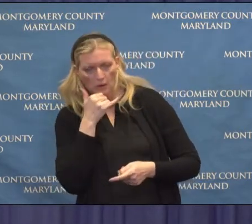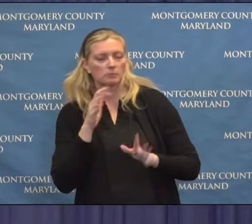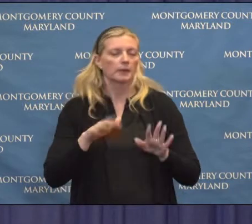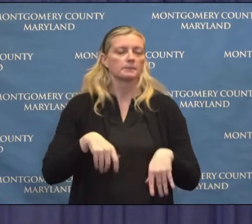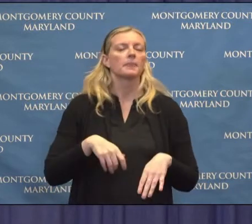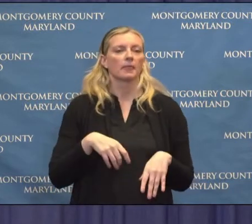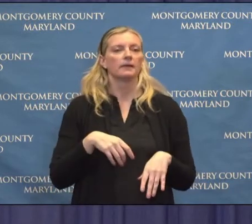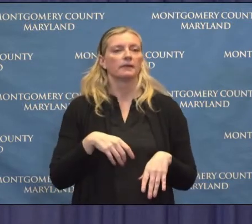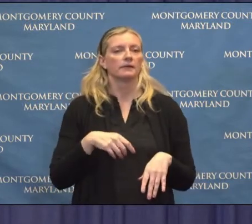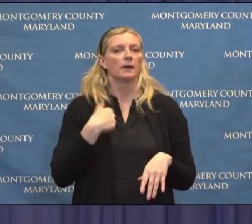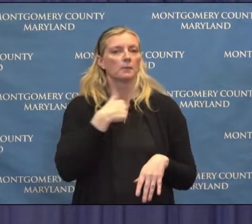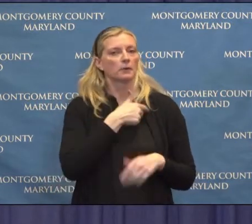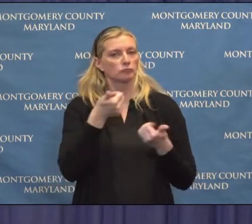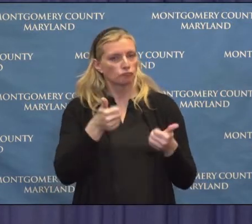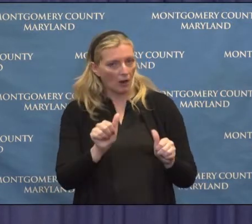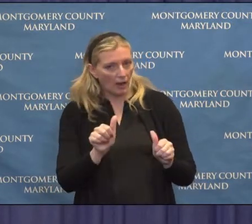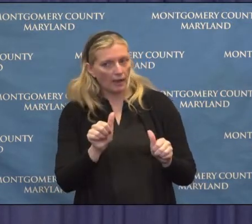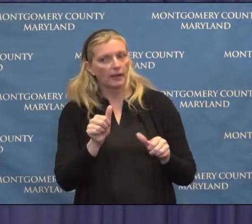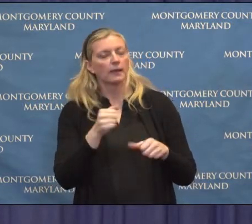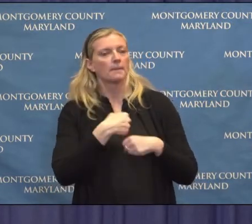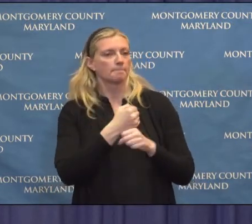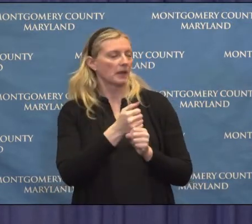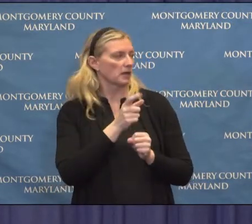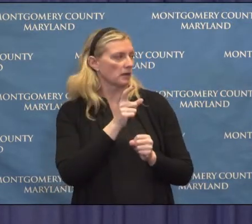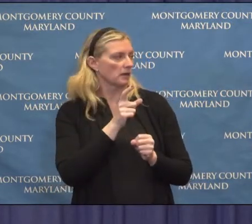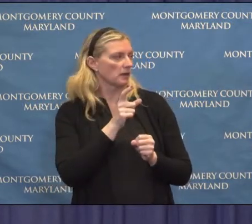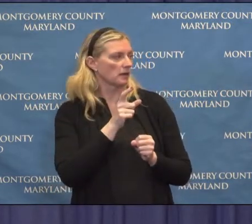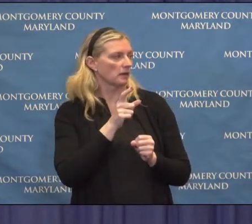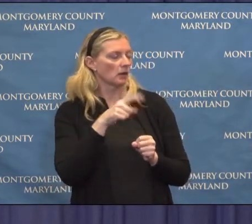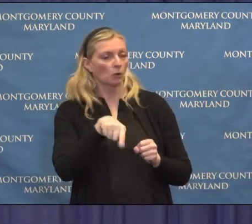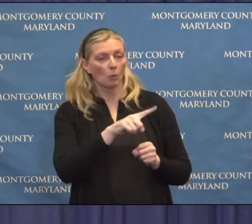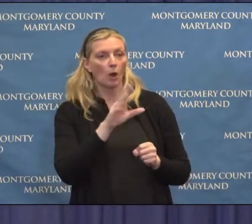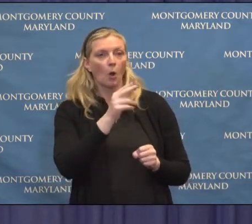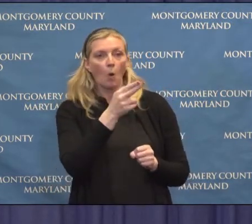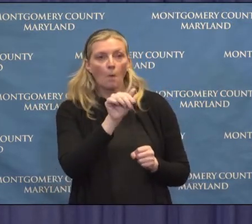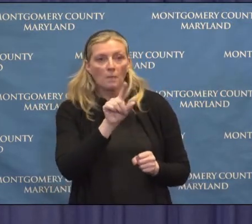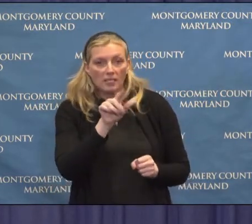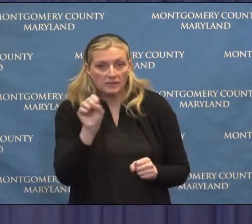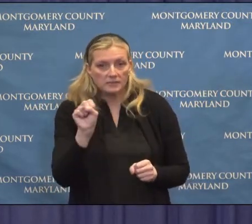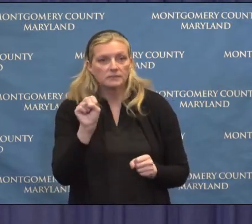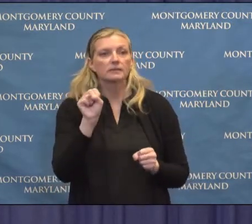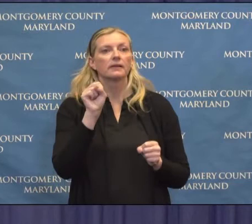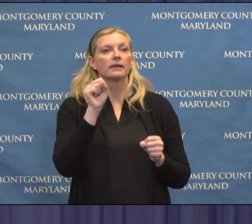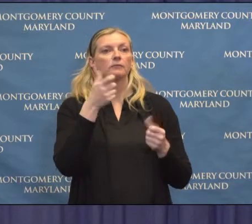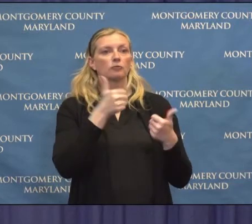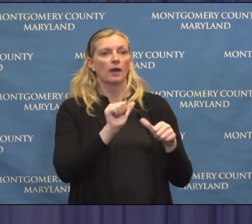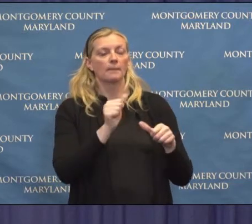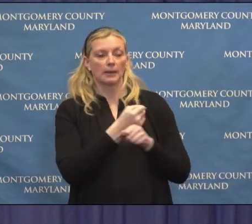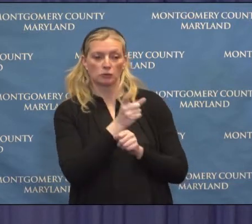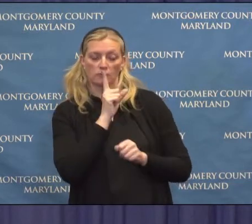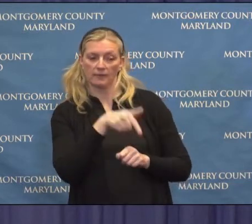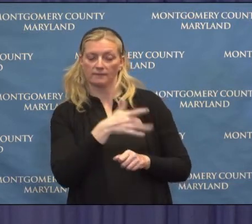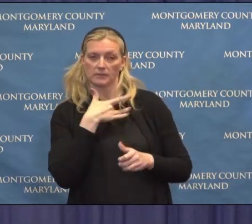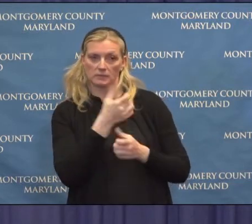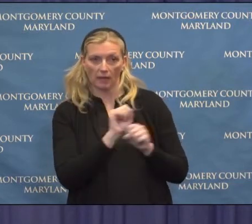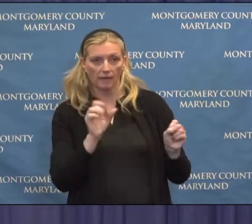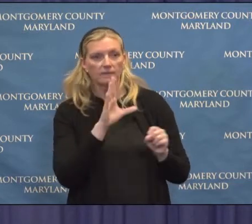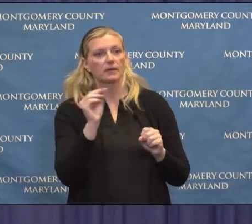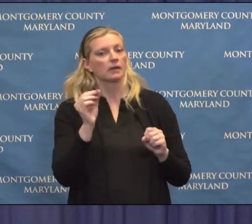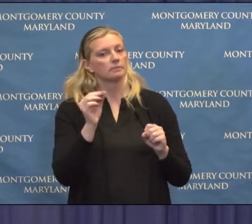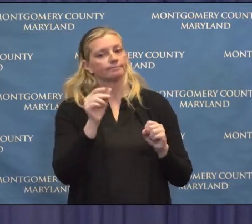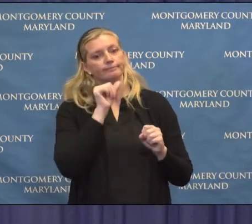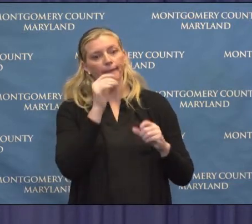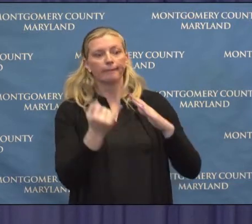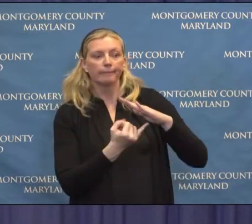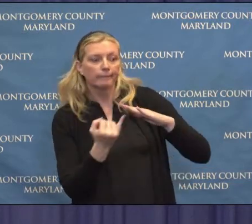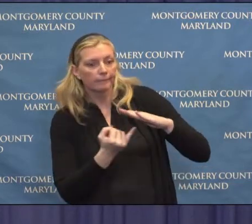isolate the homeless population in general from people who get infected within that population, and that their circumstances